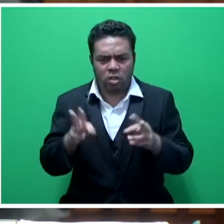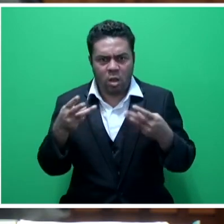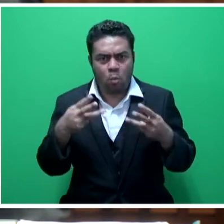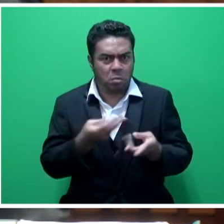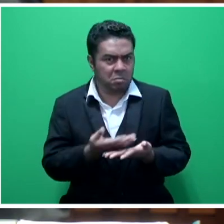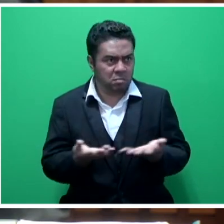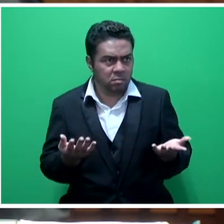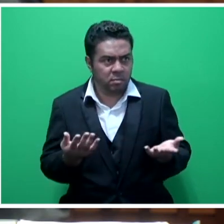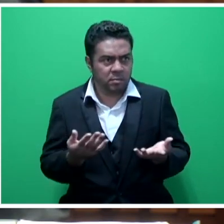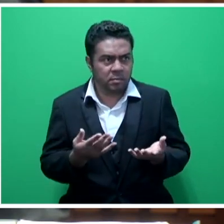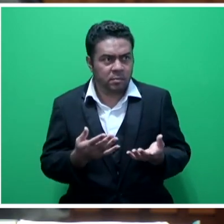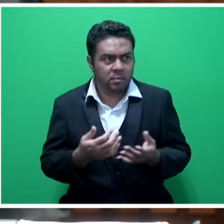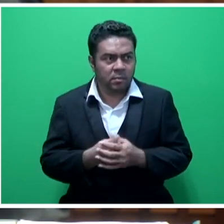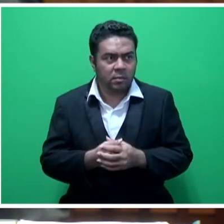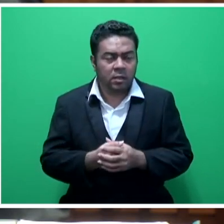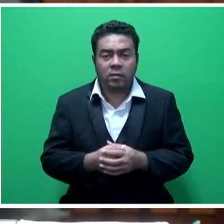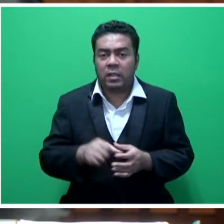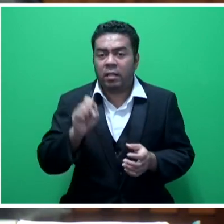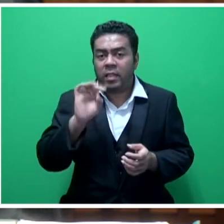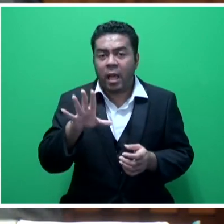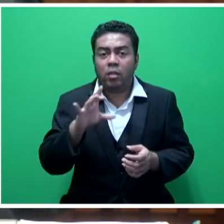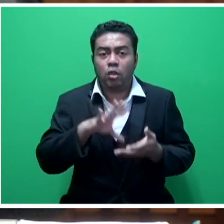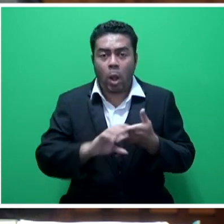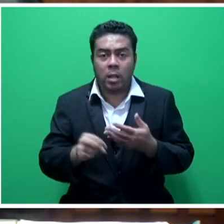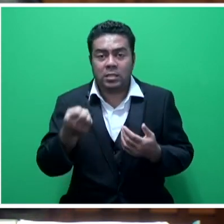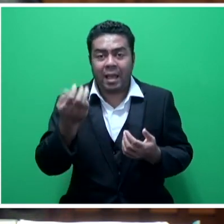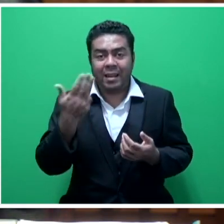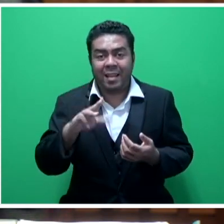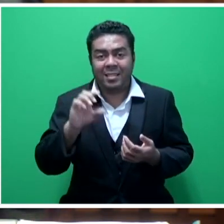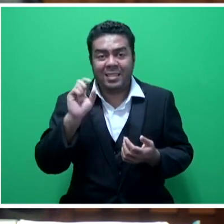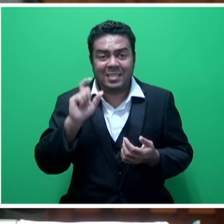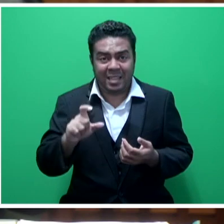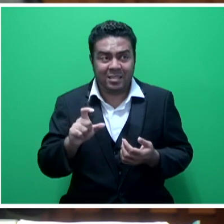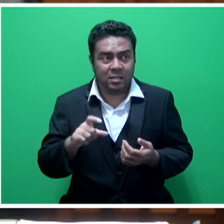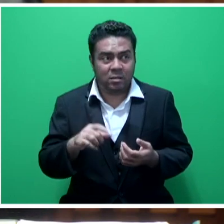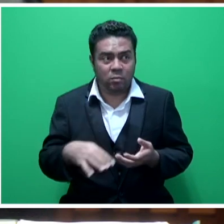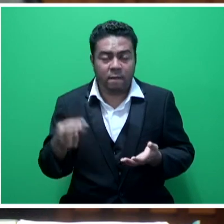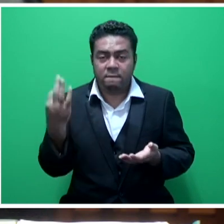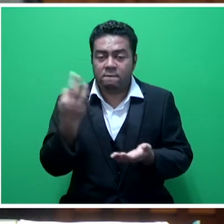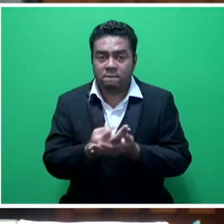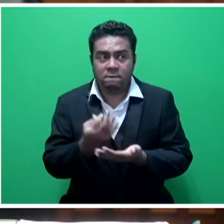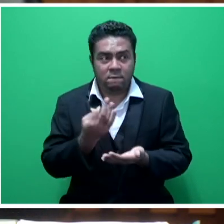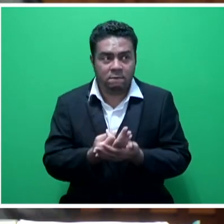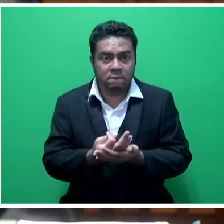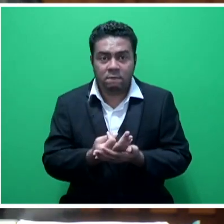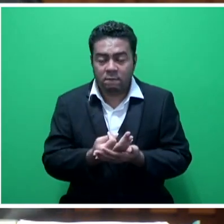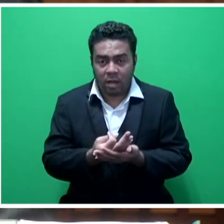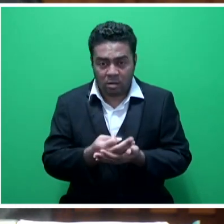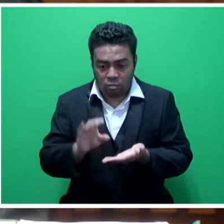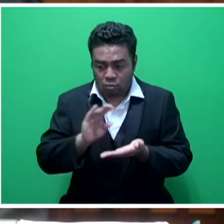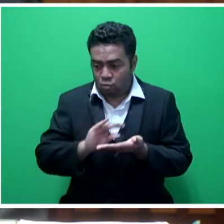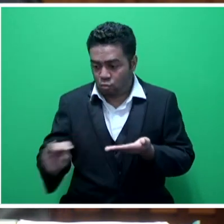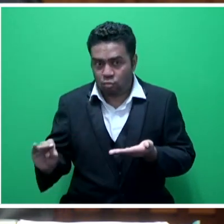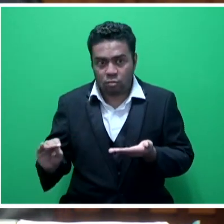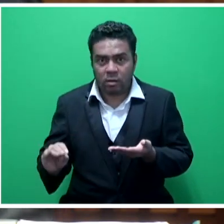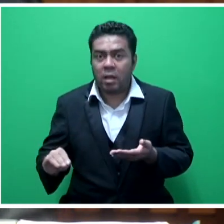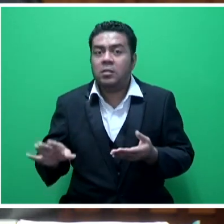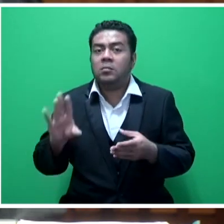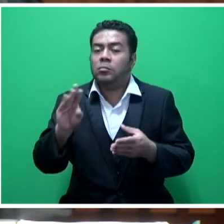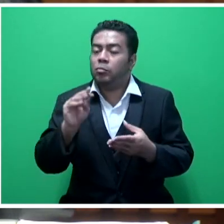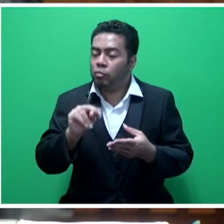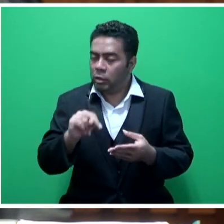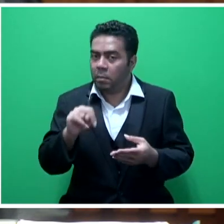scrounge up $10.90, he could easily obtain Fiji Airways financial statements dating back to its date of incorporation as required by the Companies